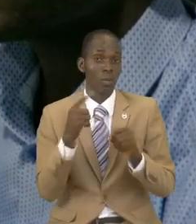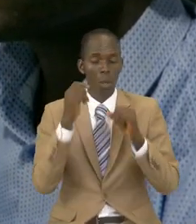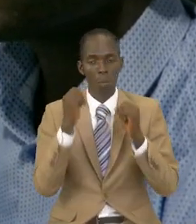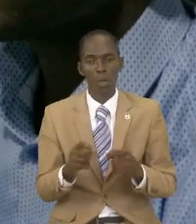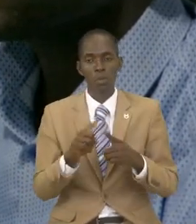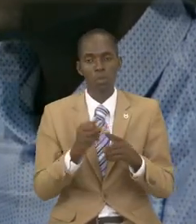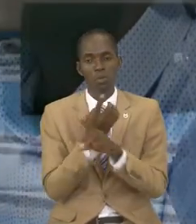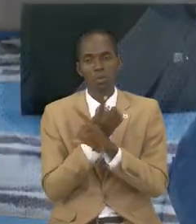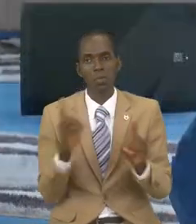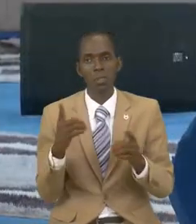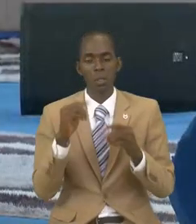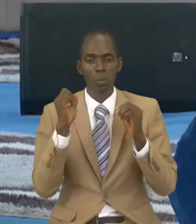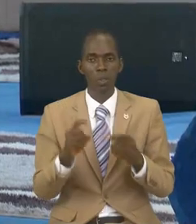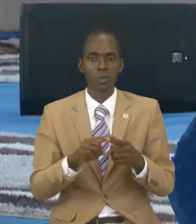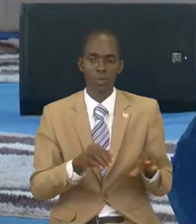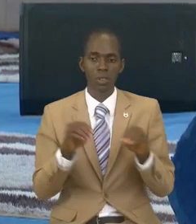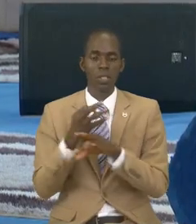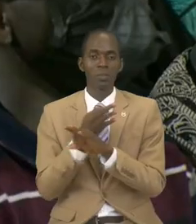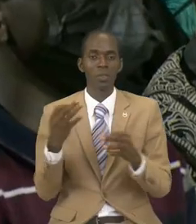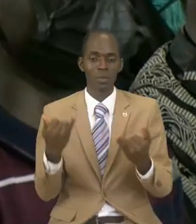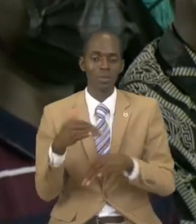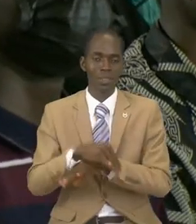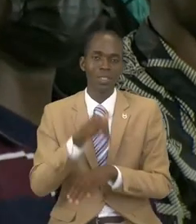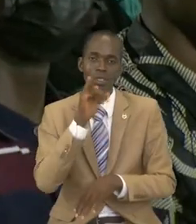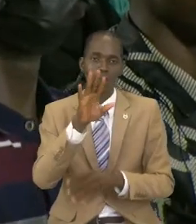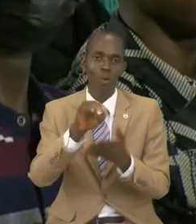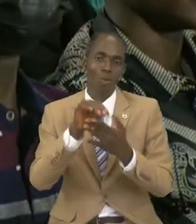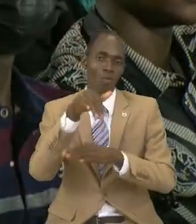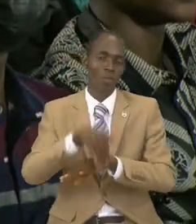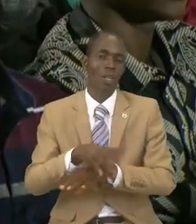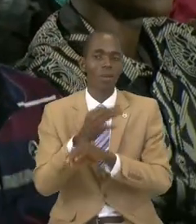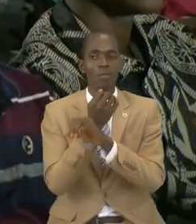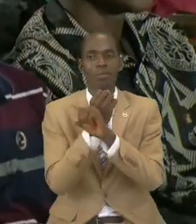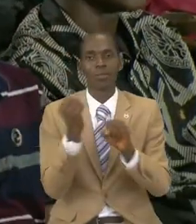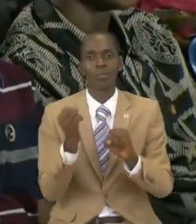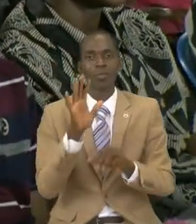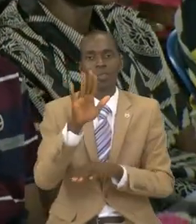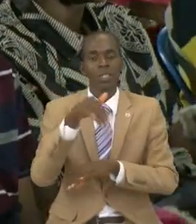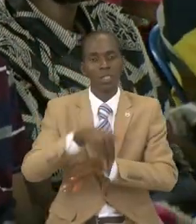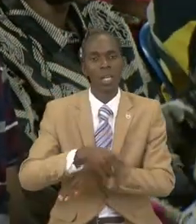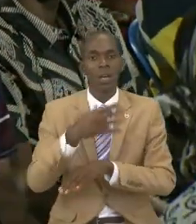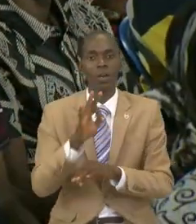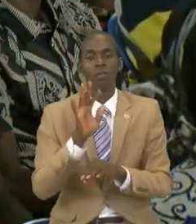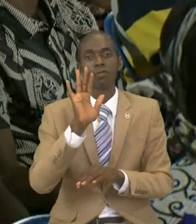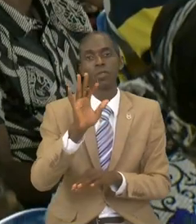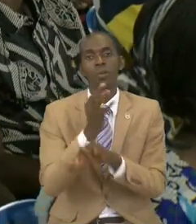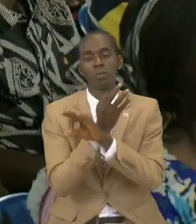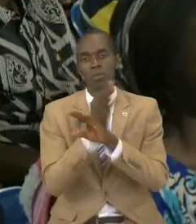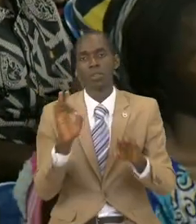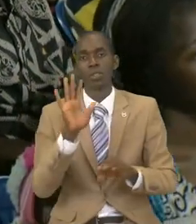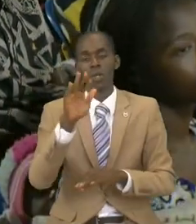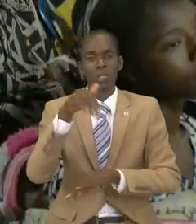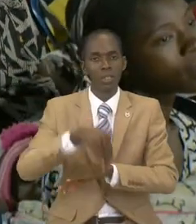set free. Tonight is your night of salvation, the night of your freedom, the night of